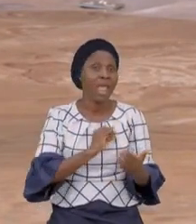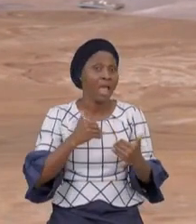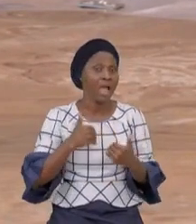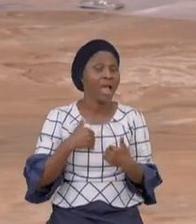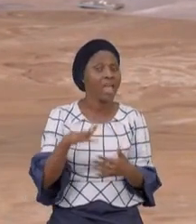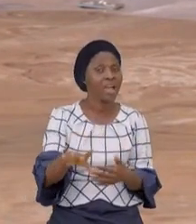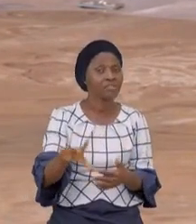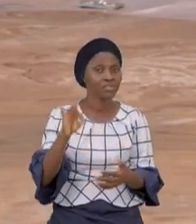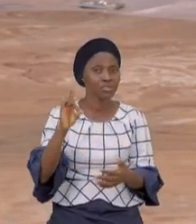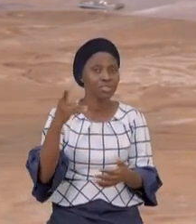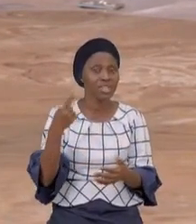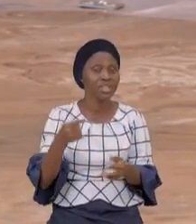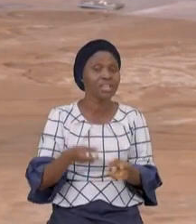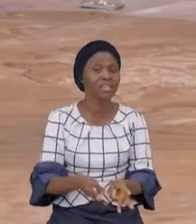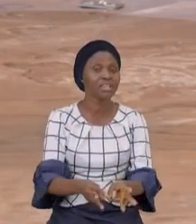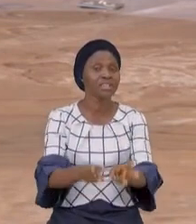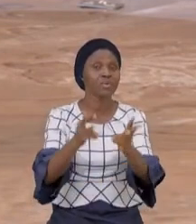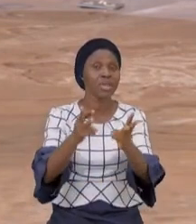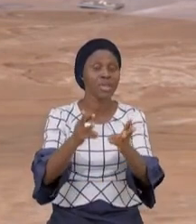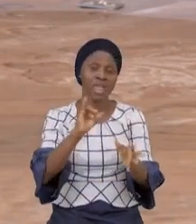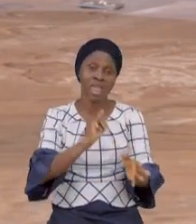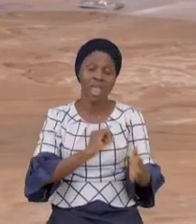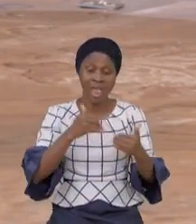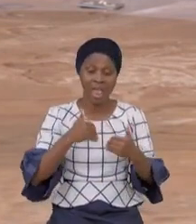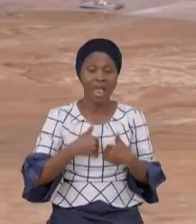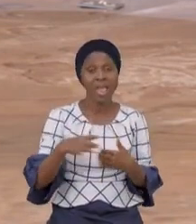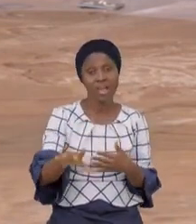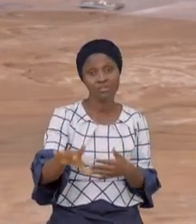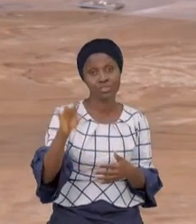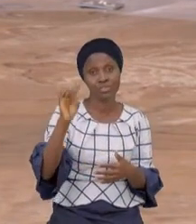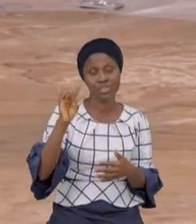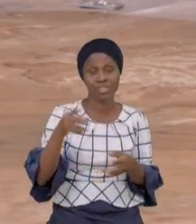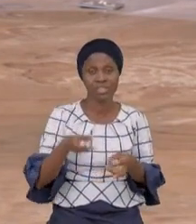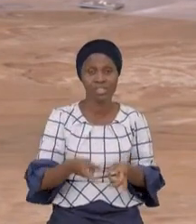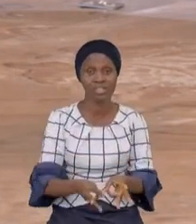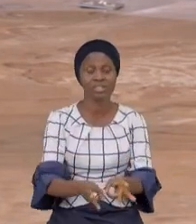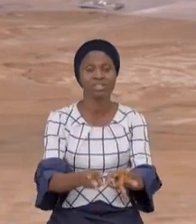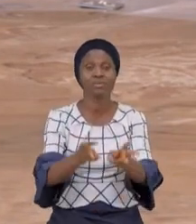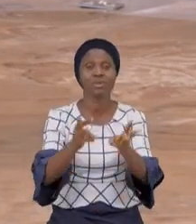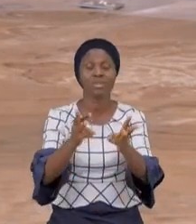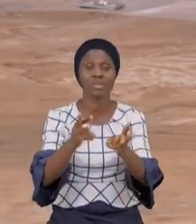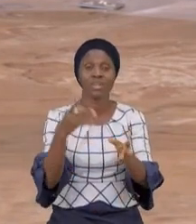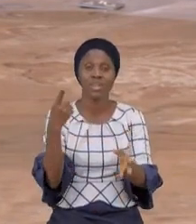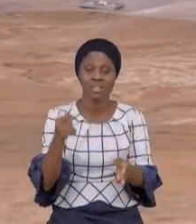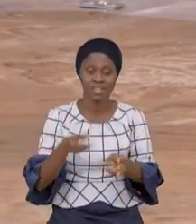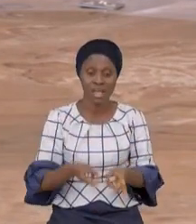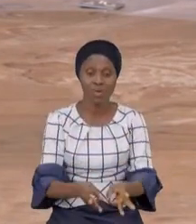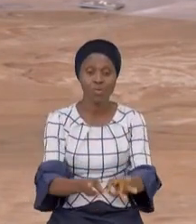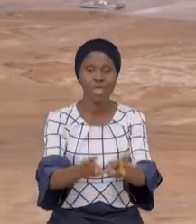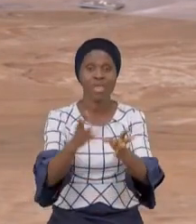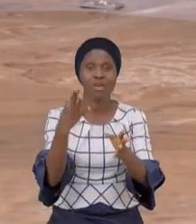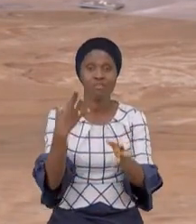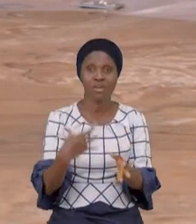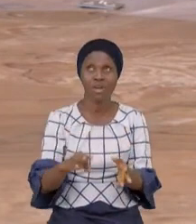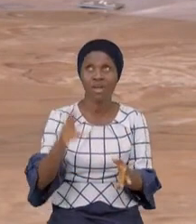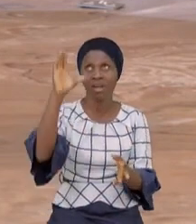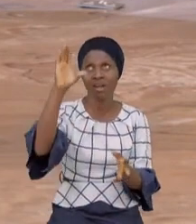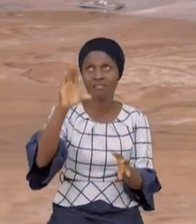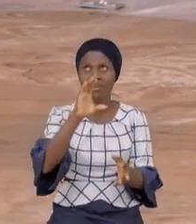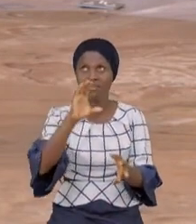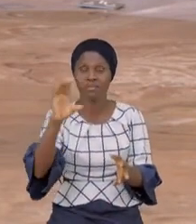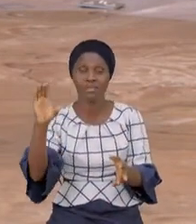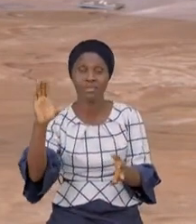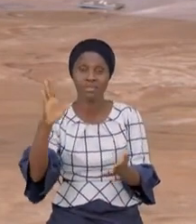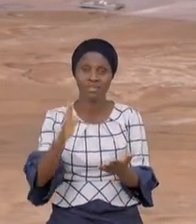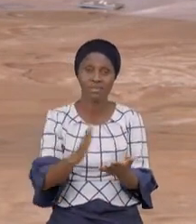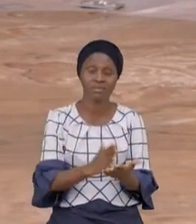way. I have chosen the way. I have chosen the way of